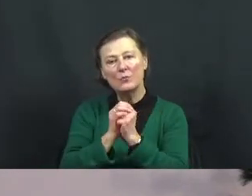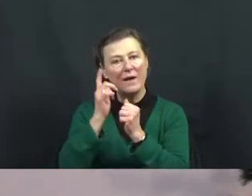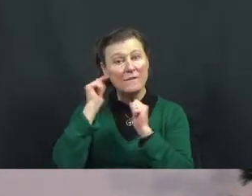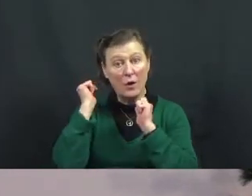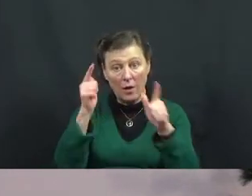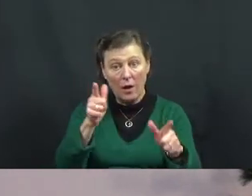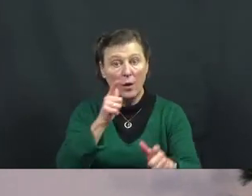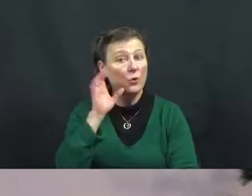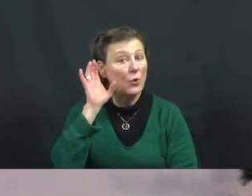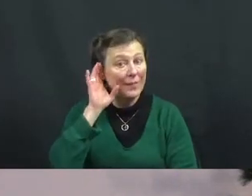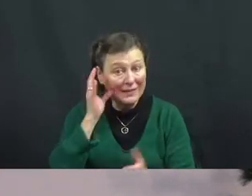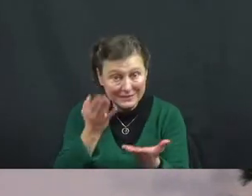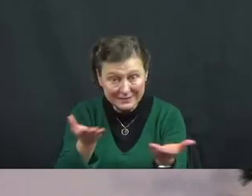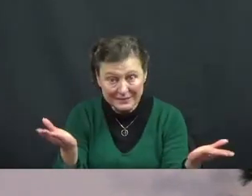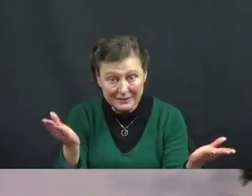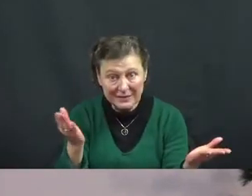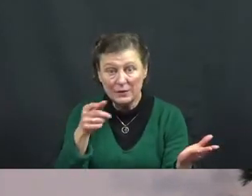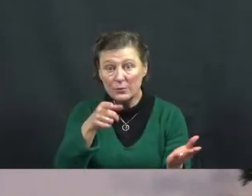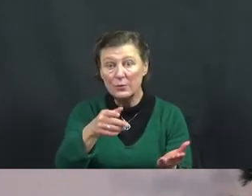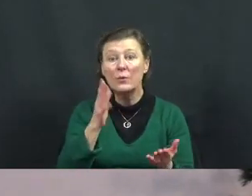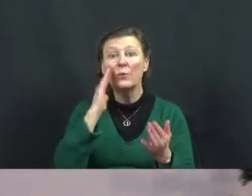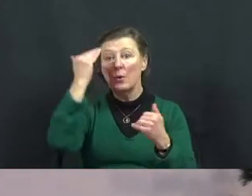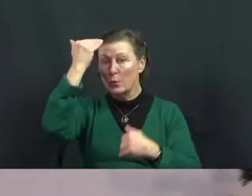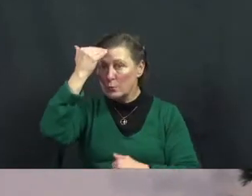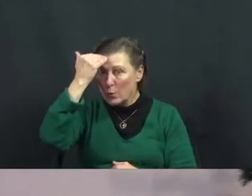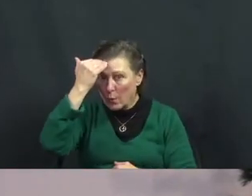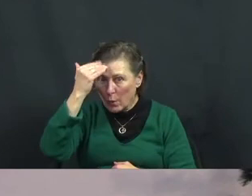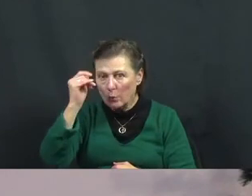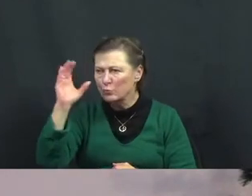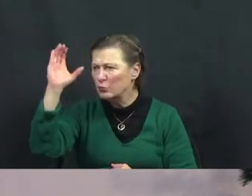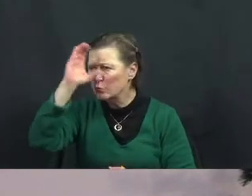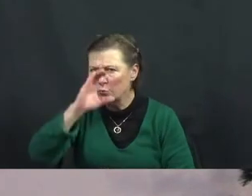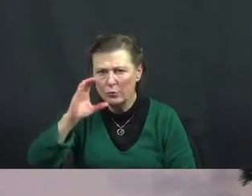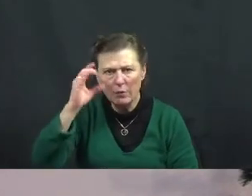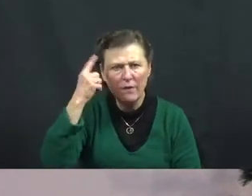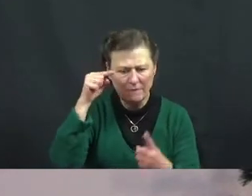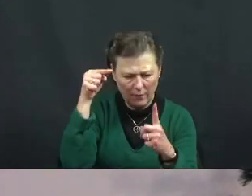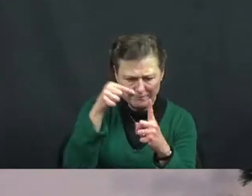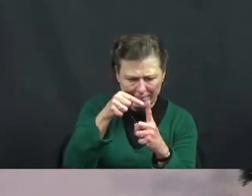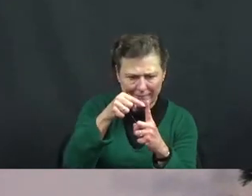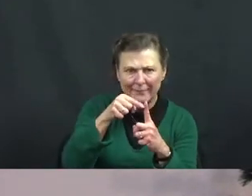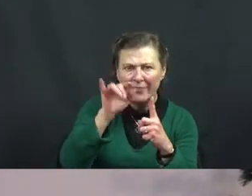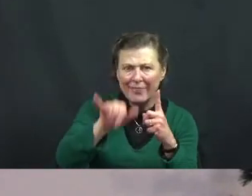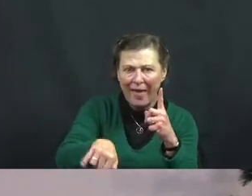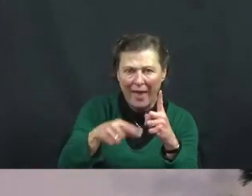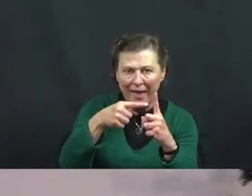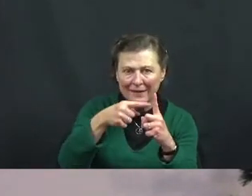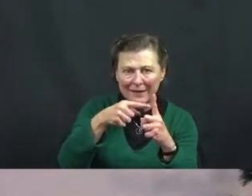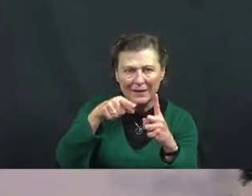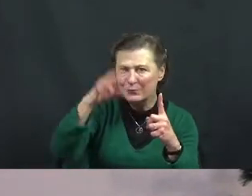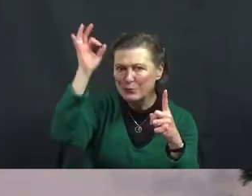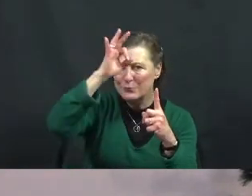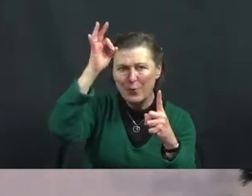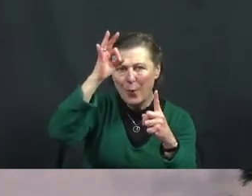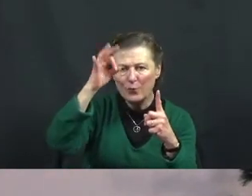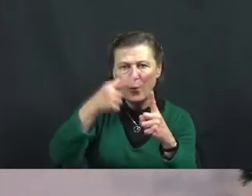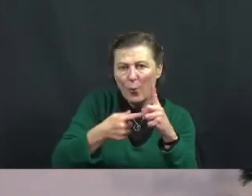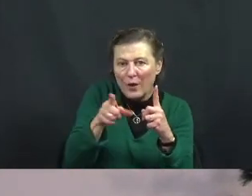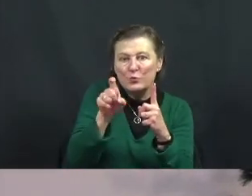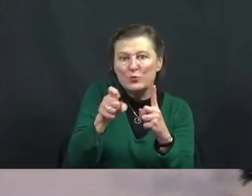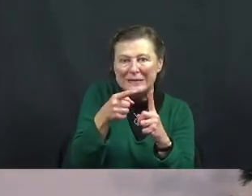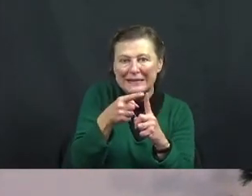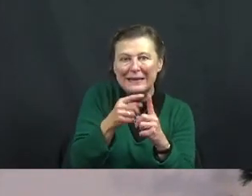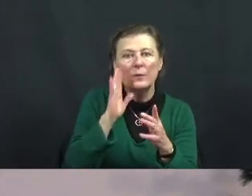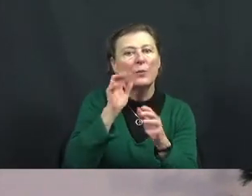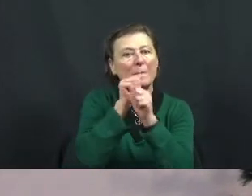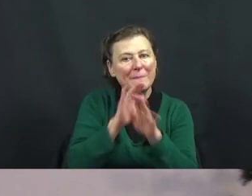that you will somehow know to look for that thing that you don't even know that you need that will bless you